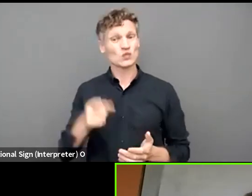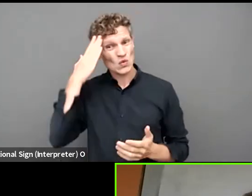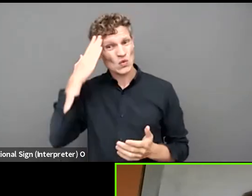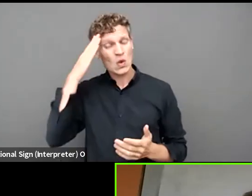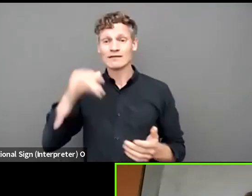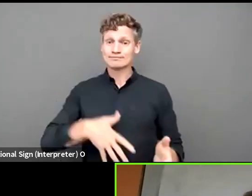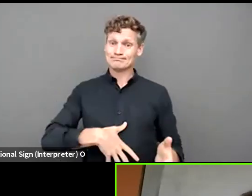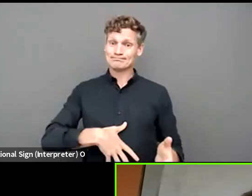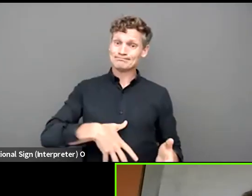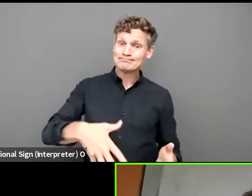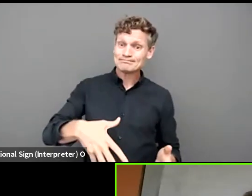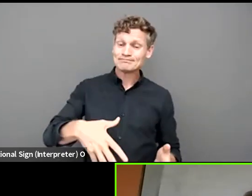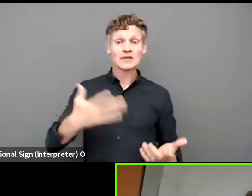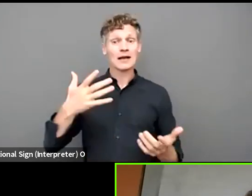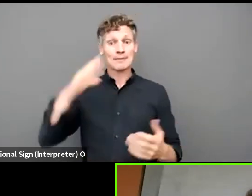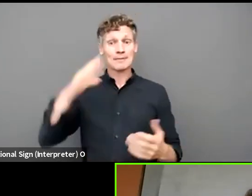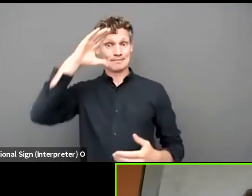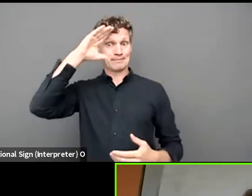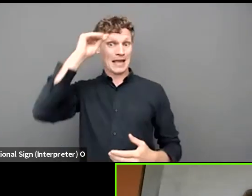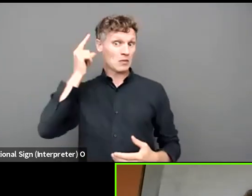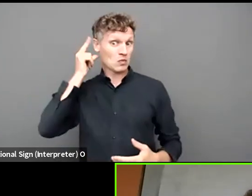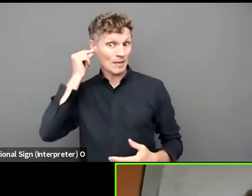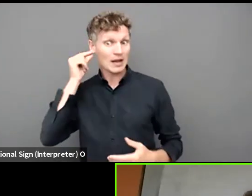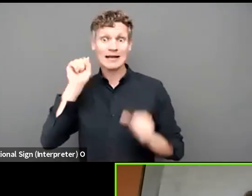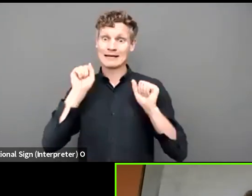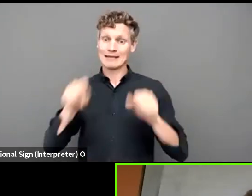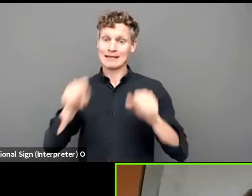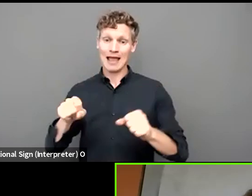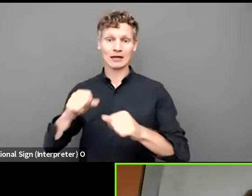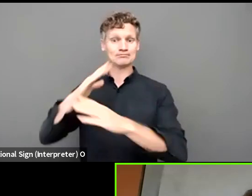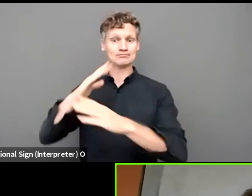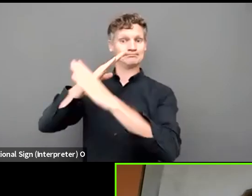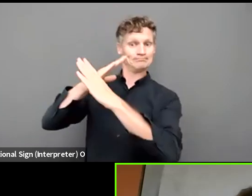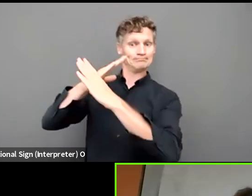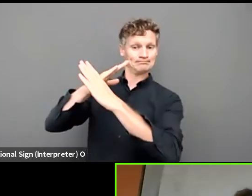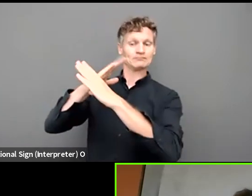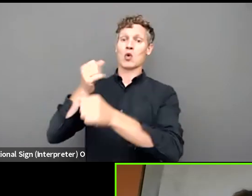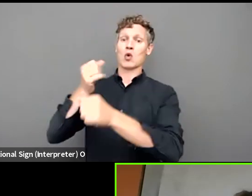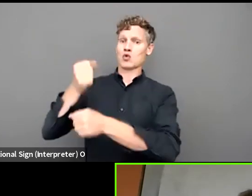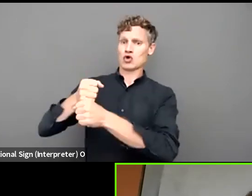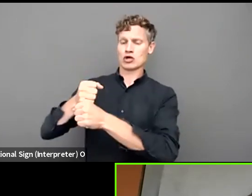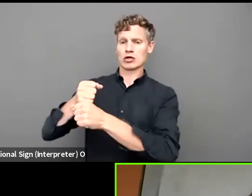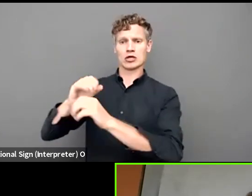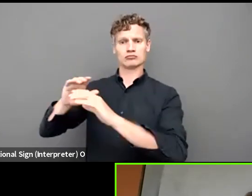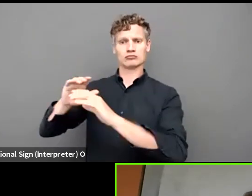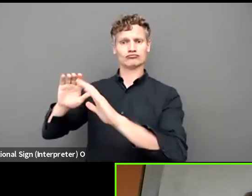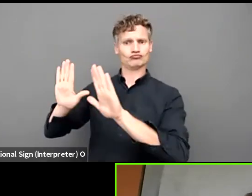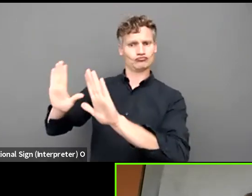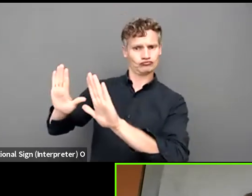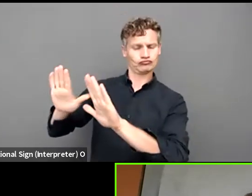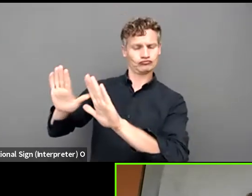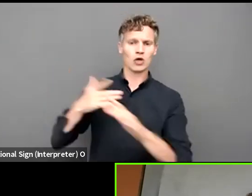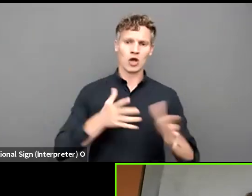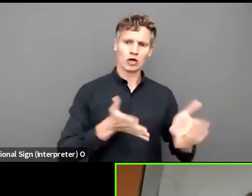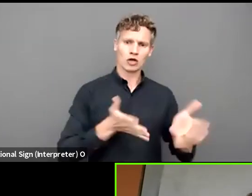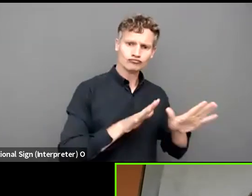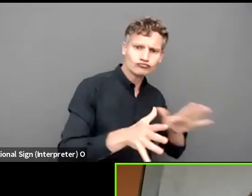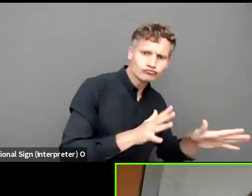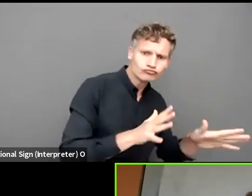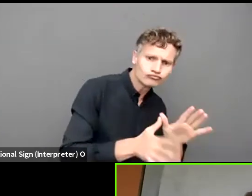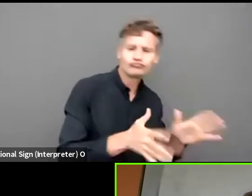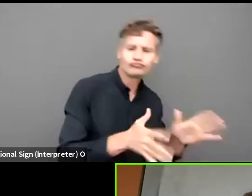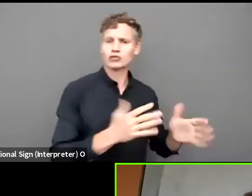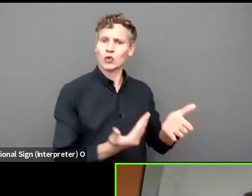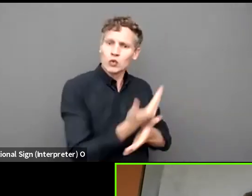affordable childcare is important, and of course, equal educational opportunities. I think governments can work with the